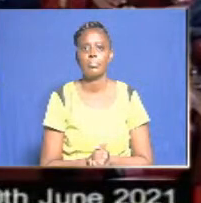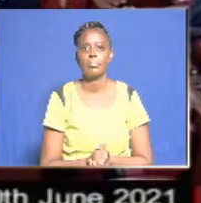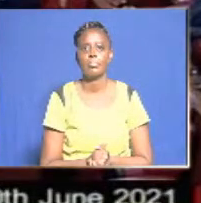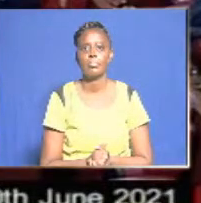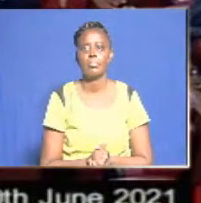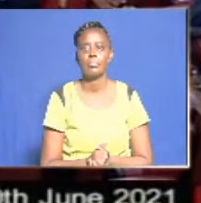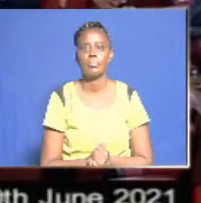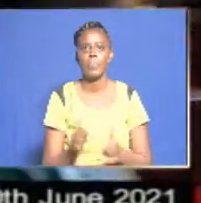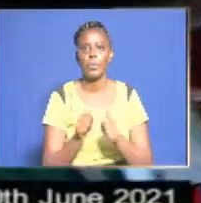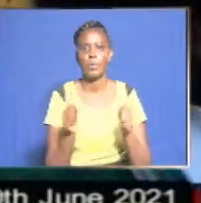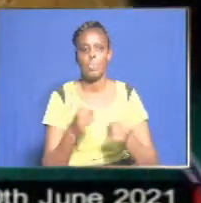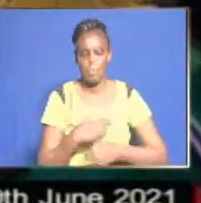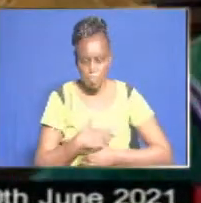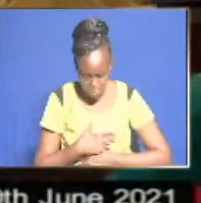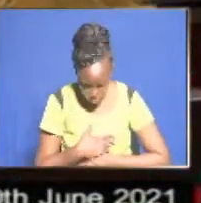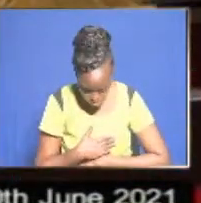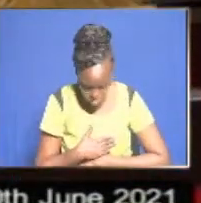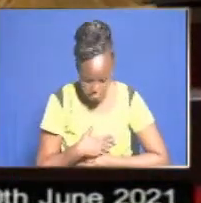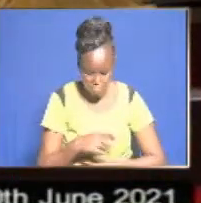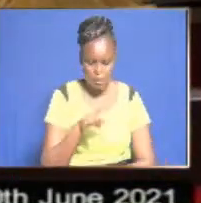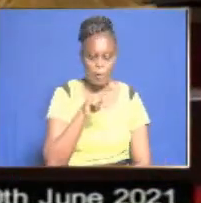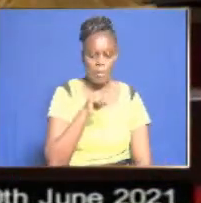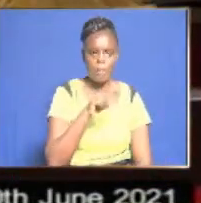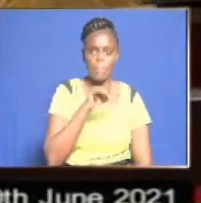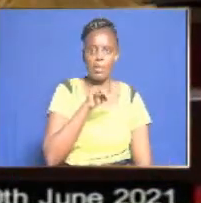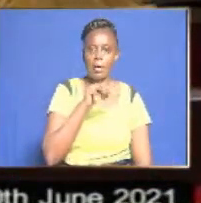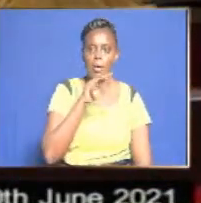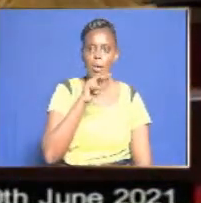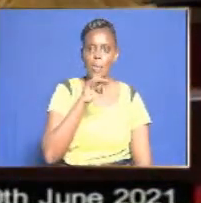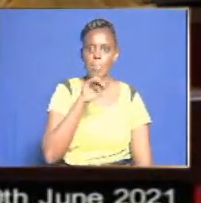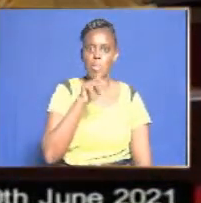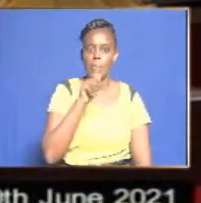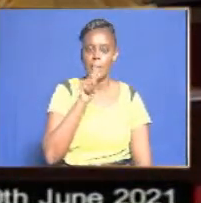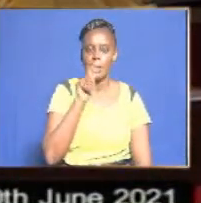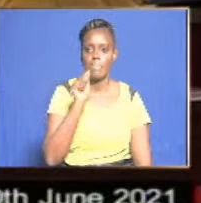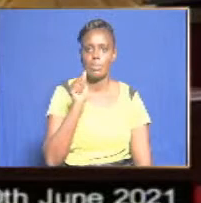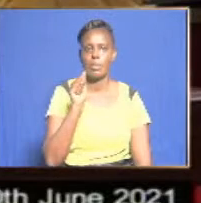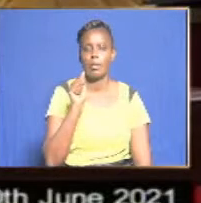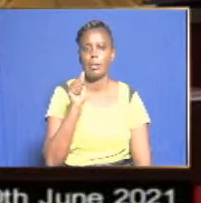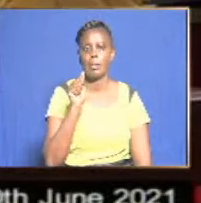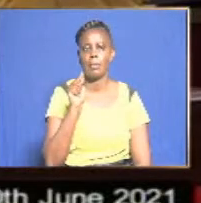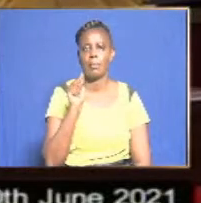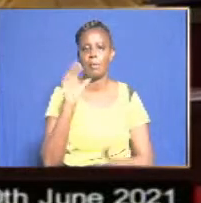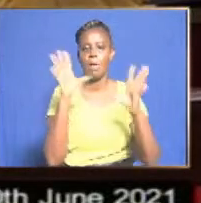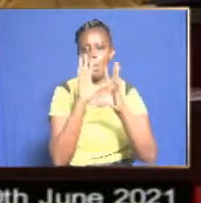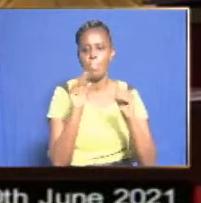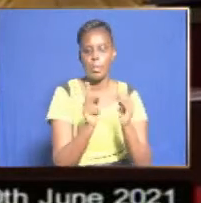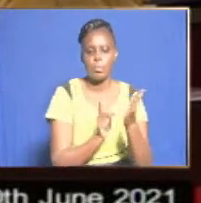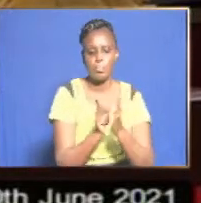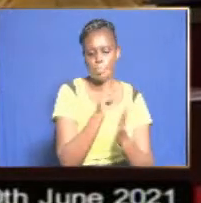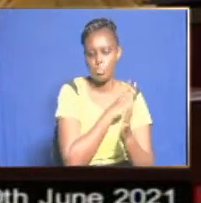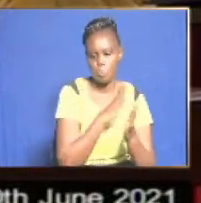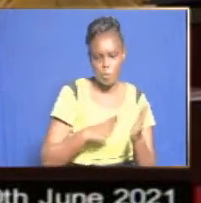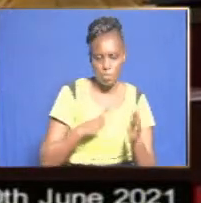Well, maybe the Honorable Nyamita will can also pursue with the Budget and Appropriations